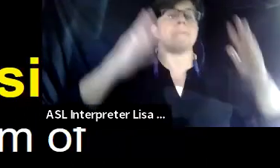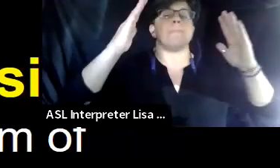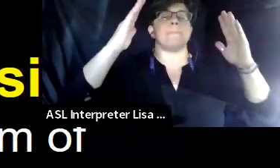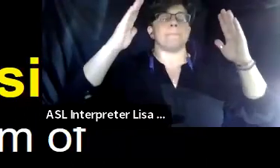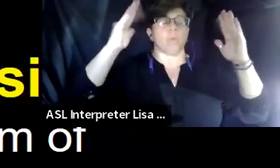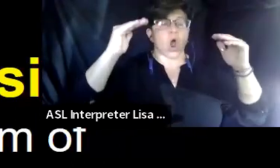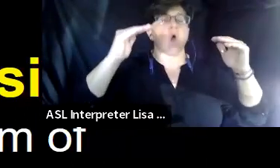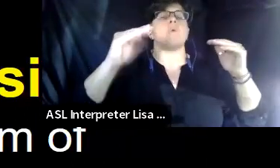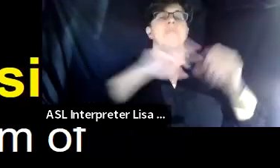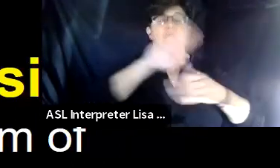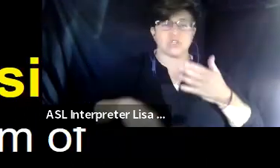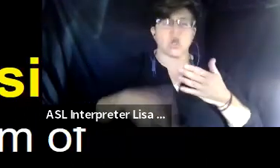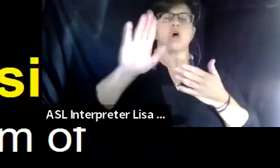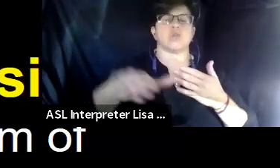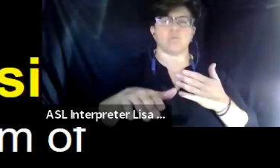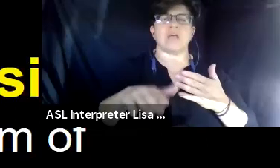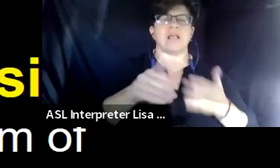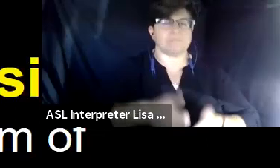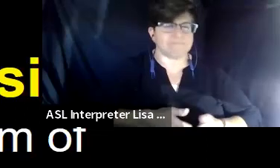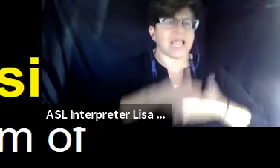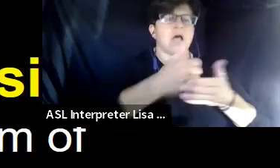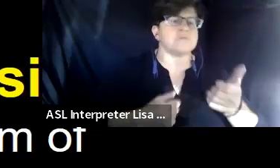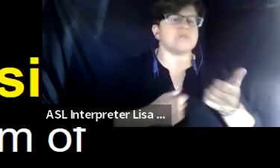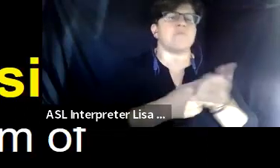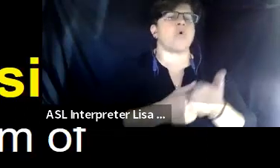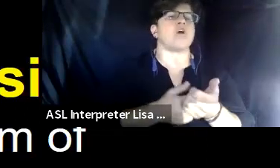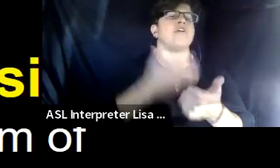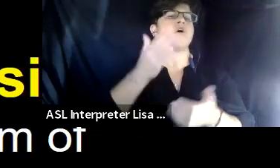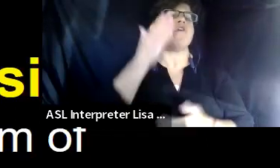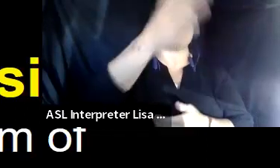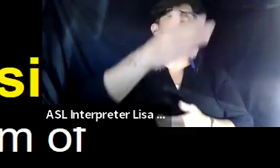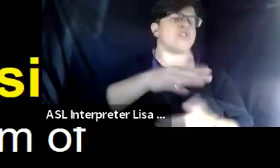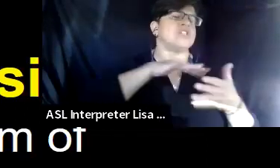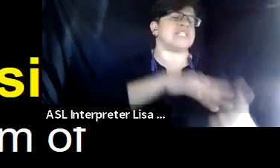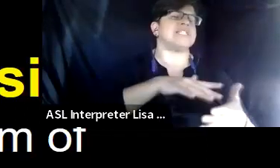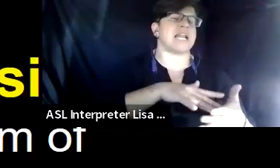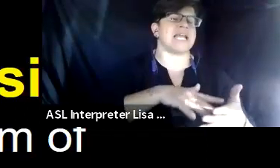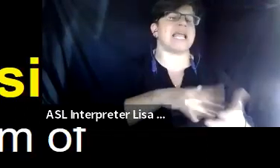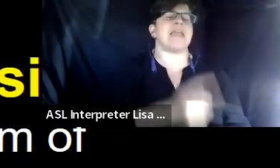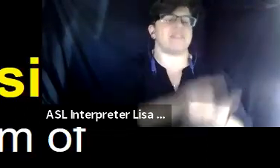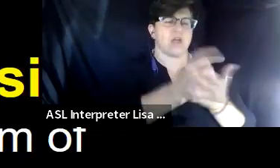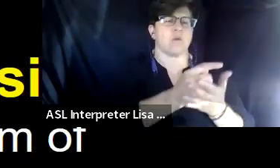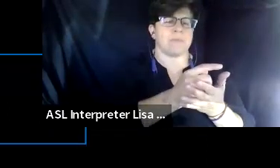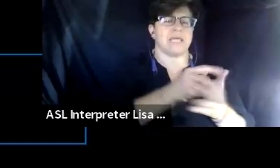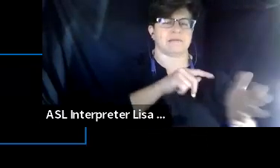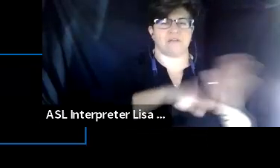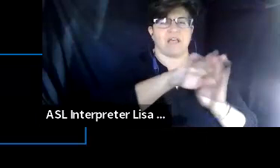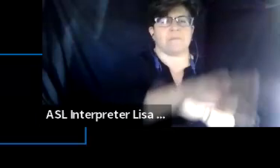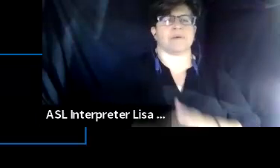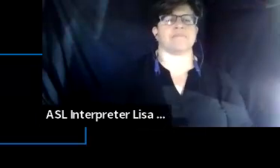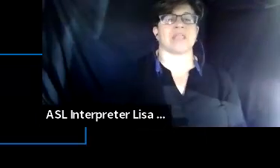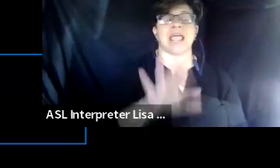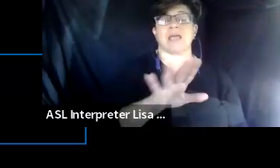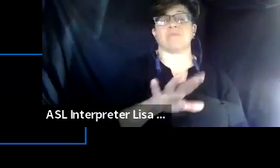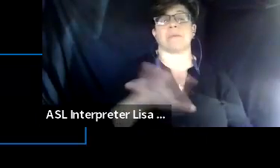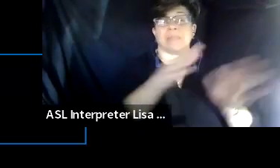as a step towards future clinical application of gene augmentation therapy in FAM161A. And if we're talking about the roadmap that we spoke before,